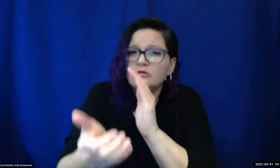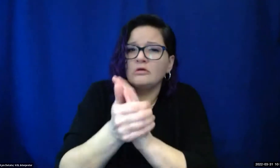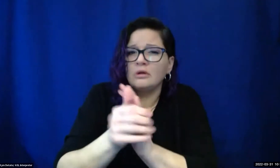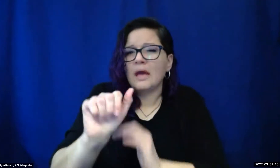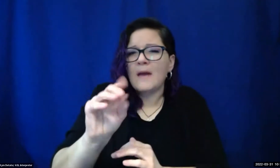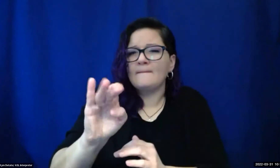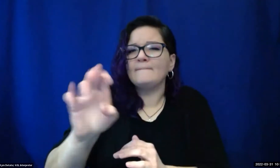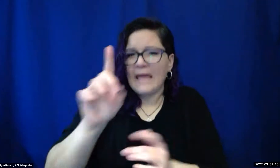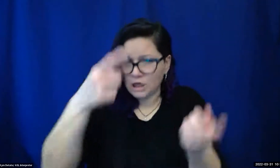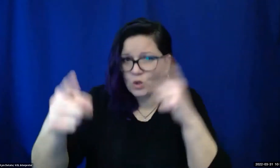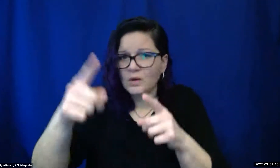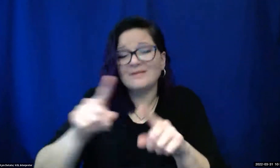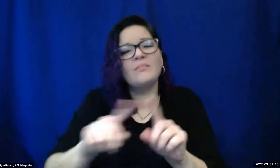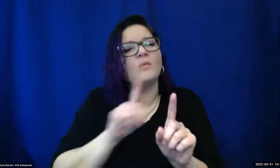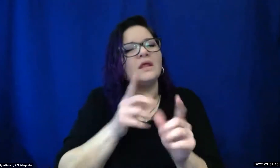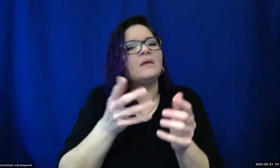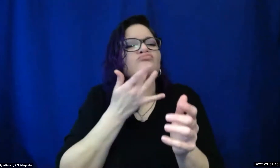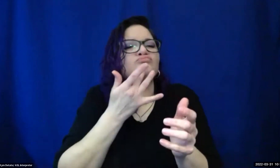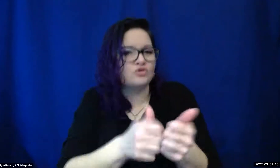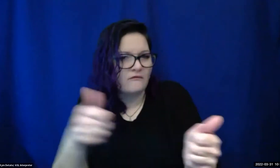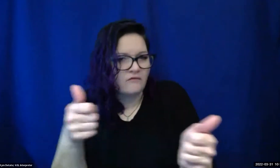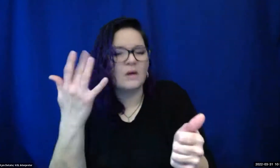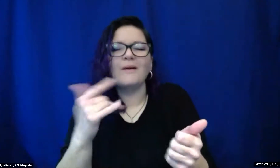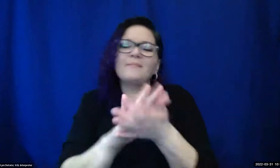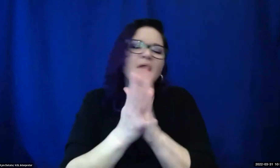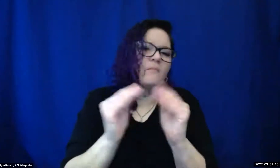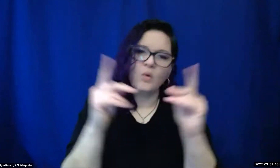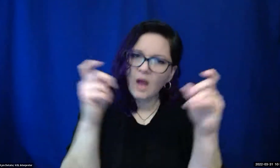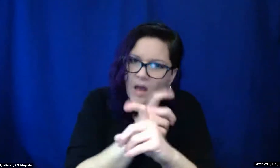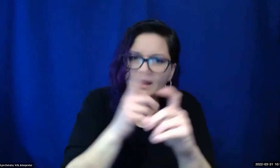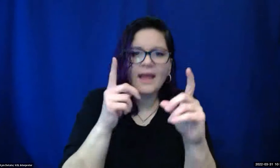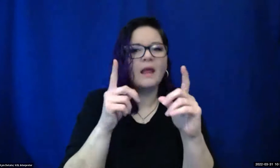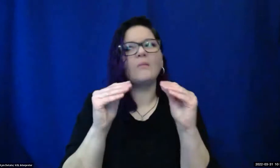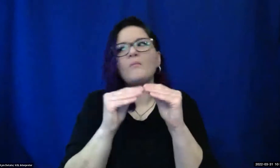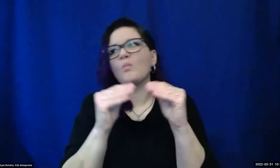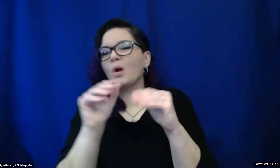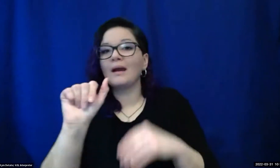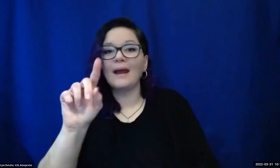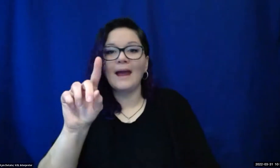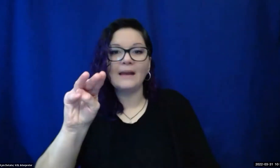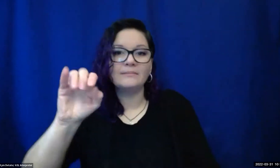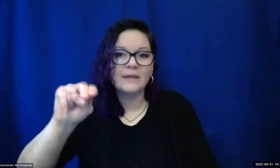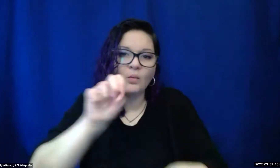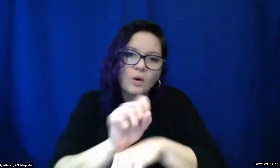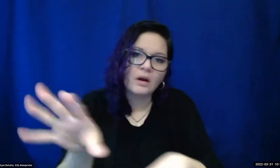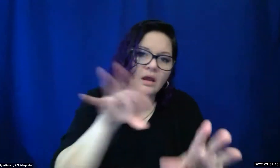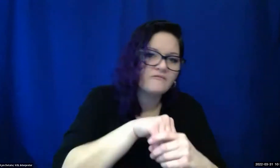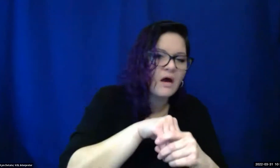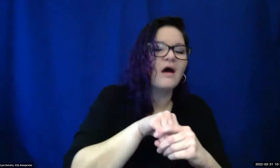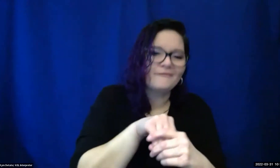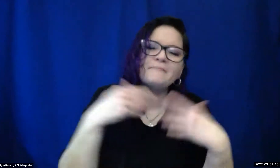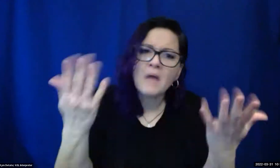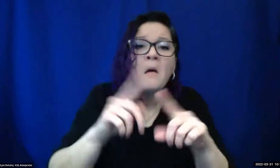that because it does complicate things and takes a little bit more administrative work. But what we'll do